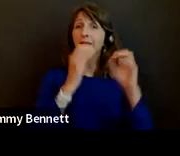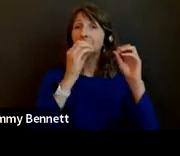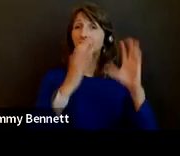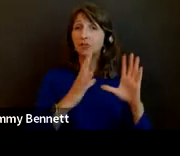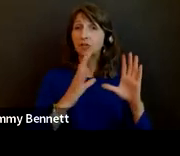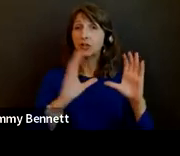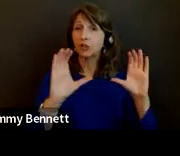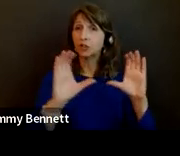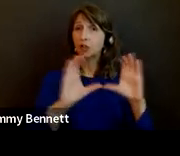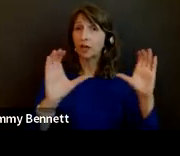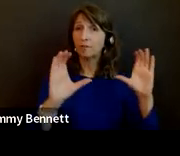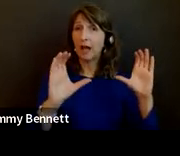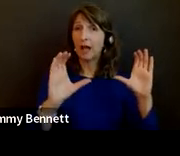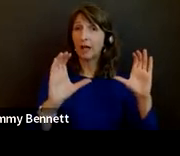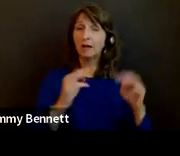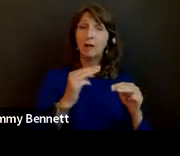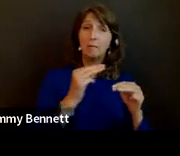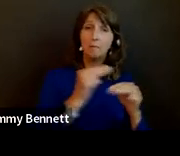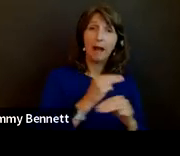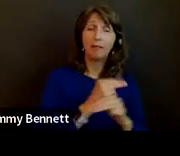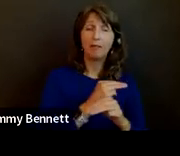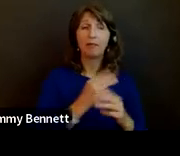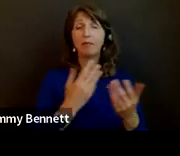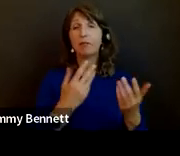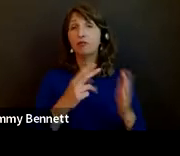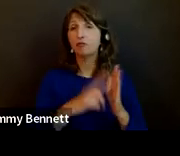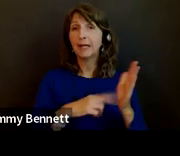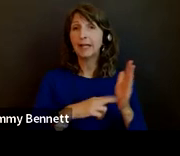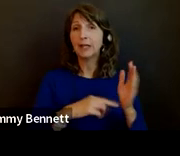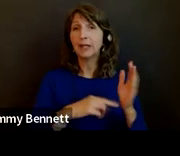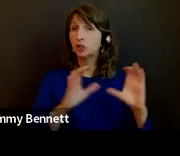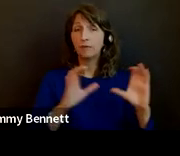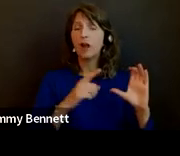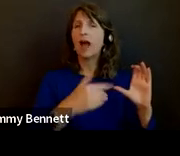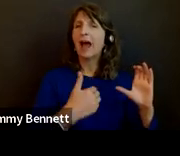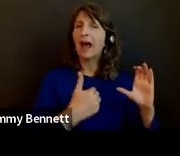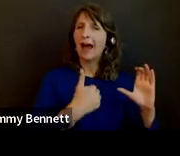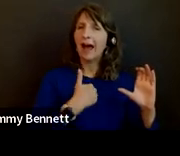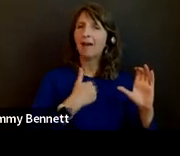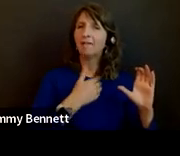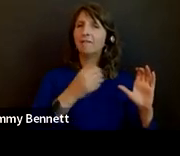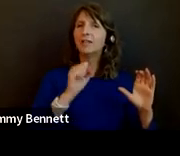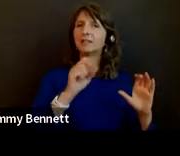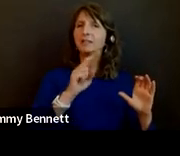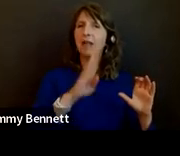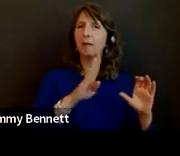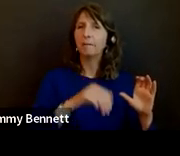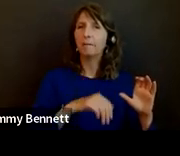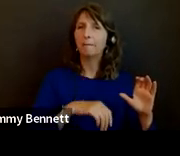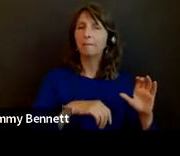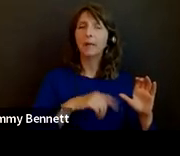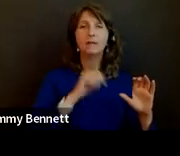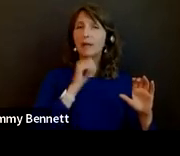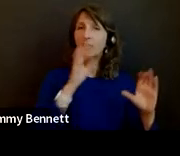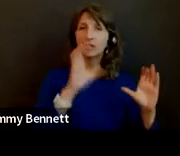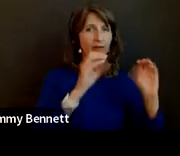teacher, but has had a long-term sub all year long, is evaluated for special education and found to be eligible and found